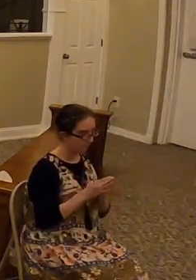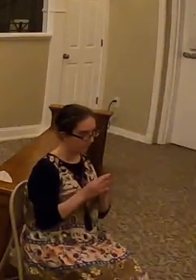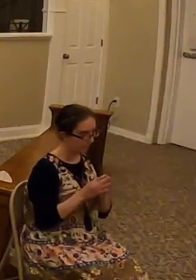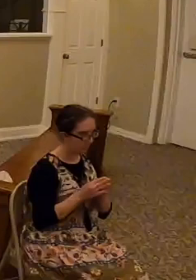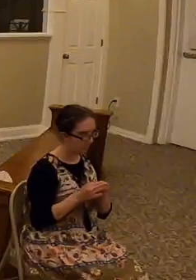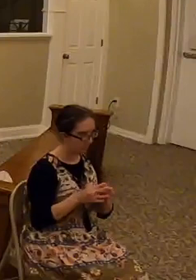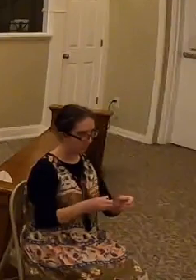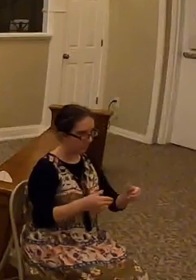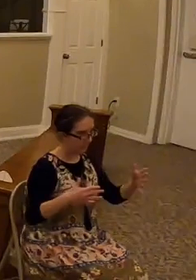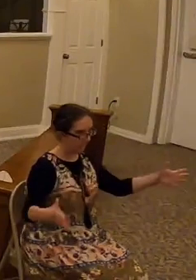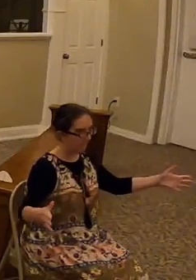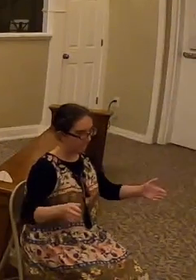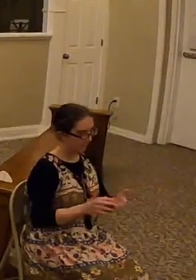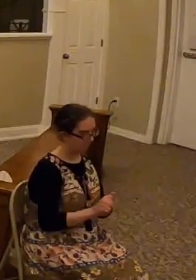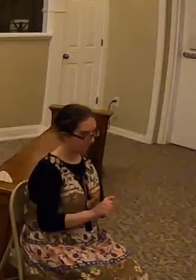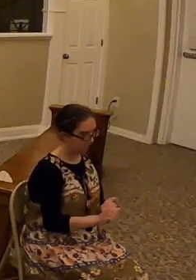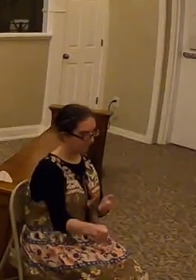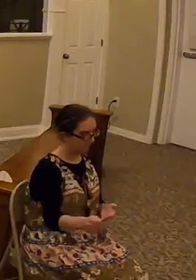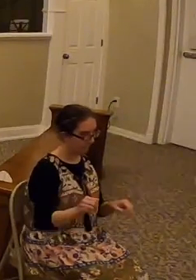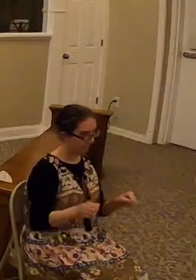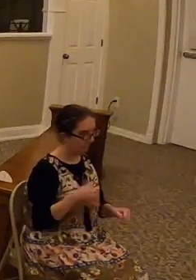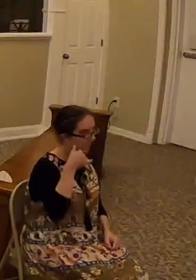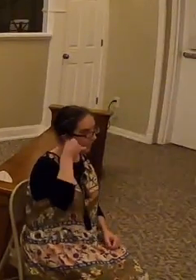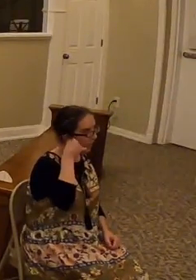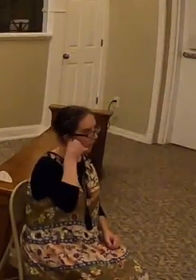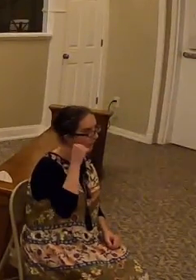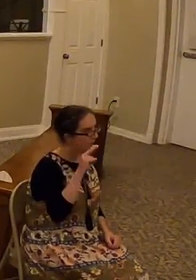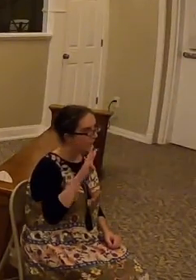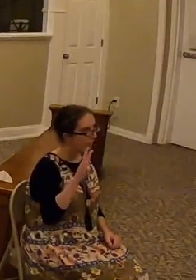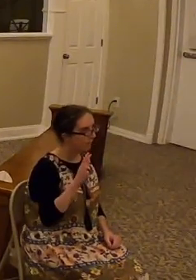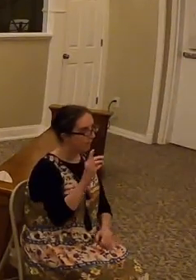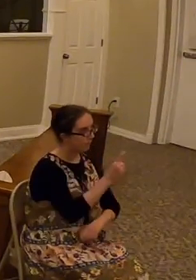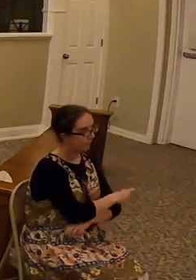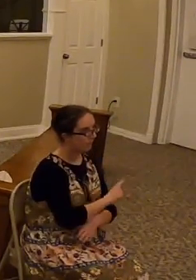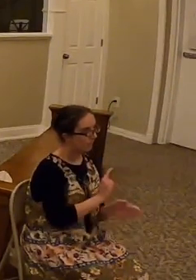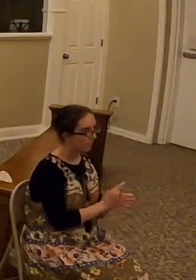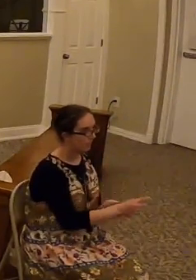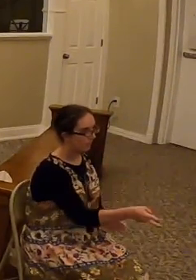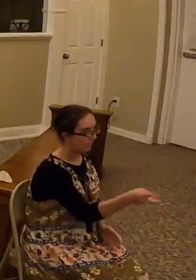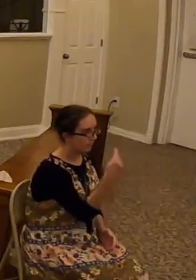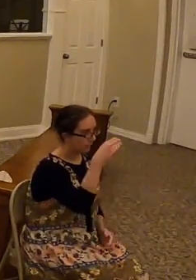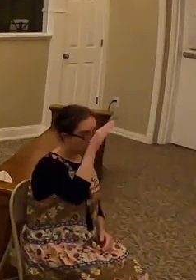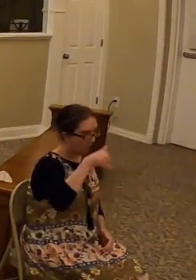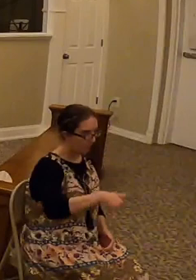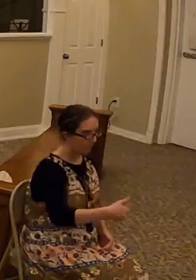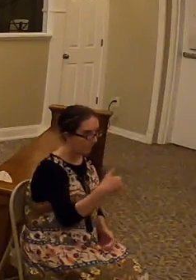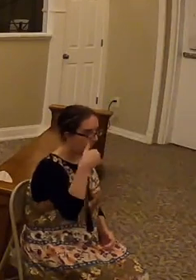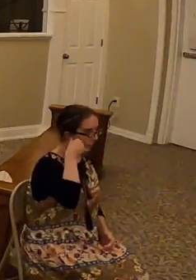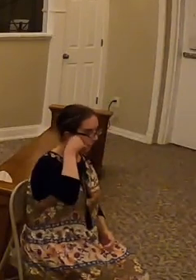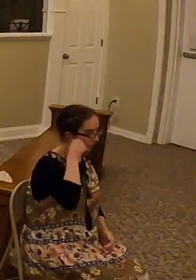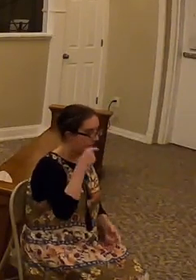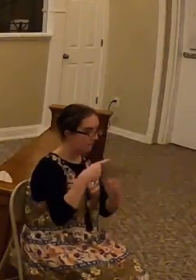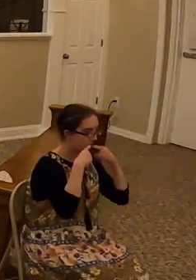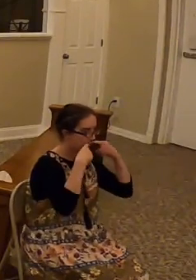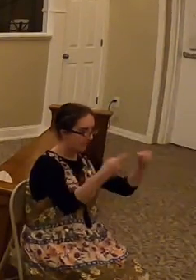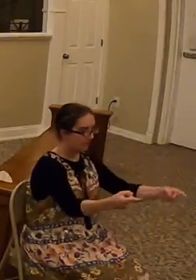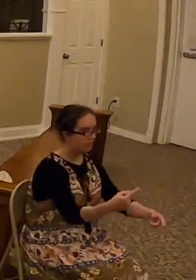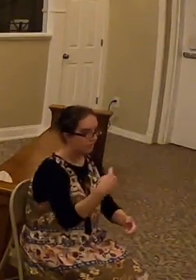meetings and they're getting that big money, I could call them 24 hours a day, 7 days a week, and they would never pick up the phone and answer